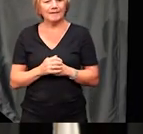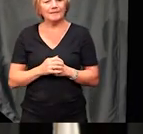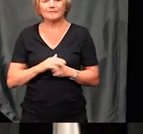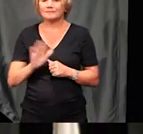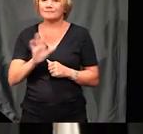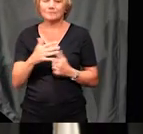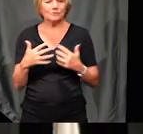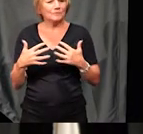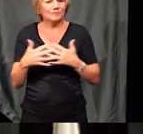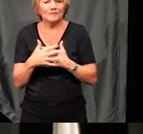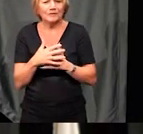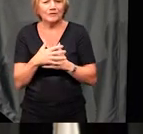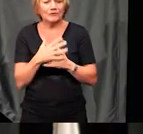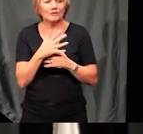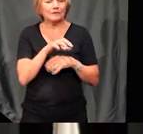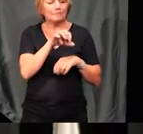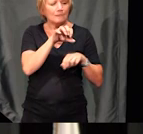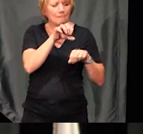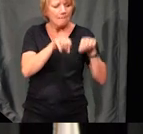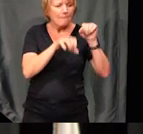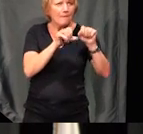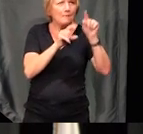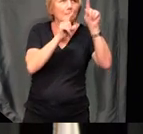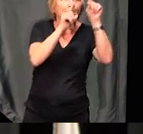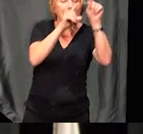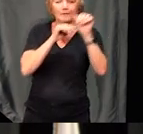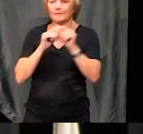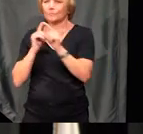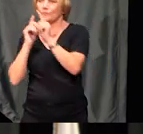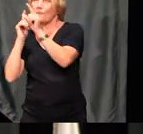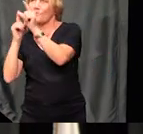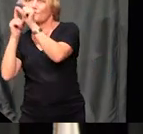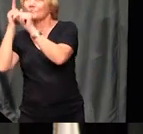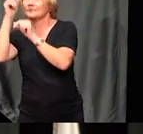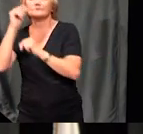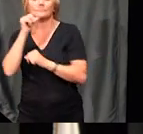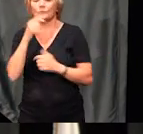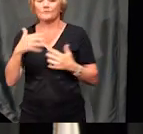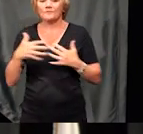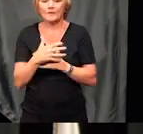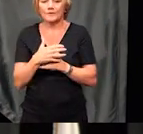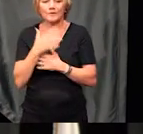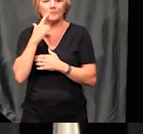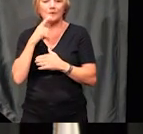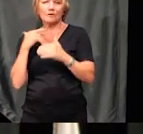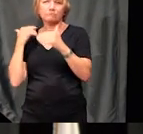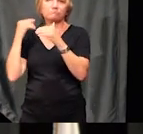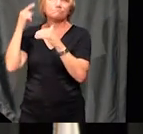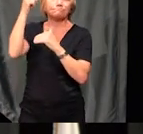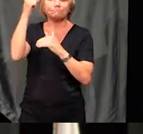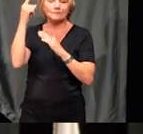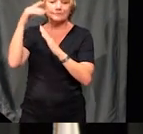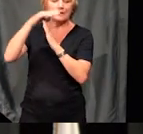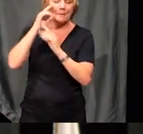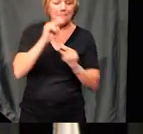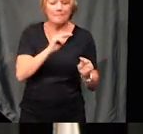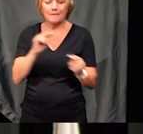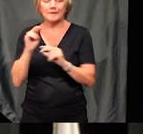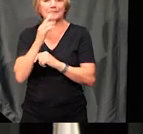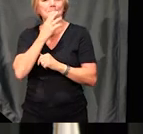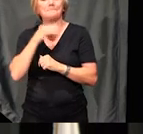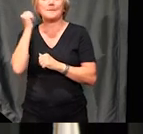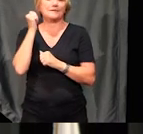fear heights. Remember that the best view of a landscaping is always seen from the top. If you want to see the